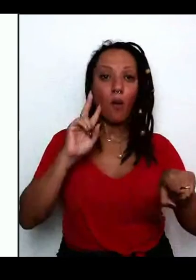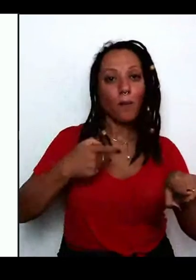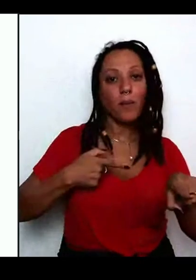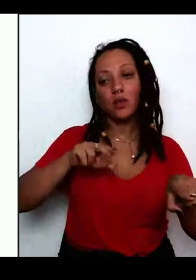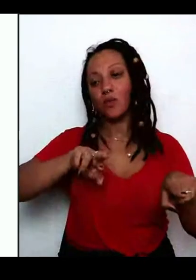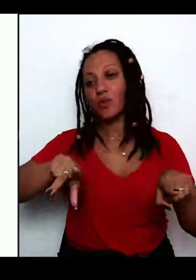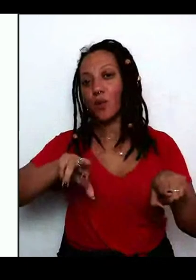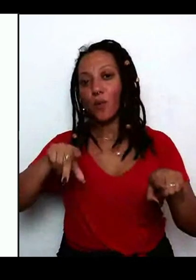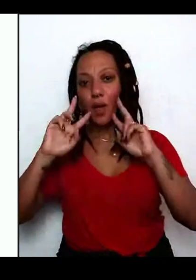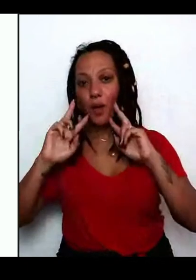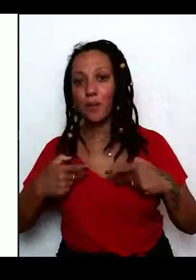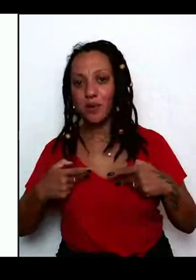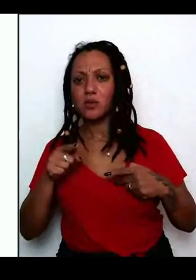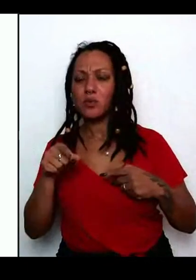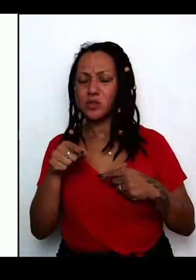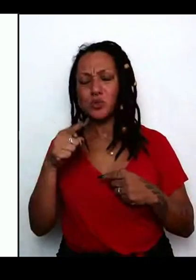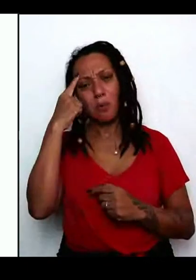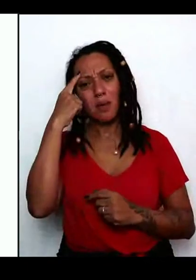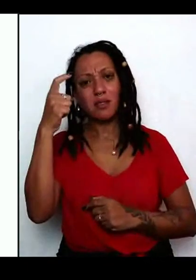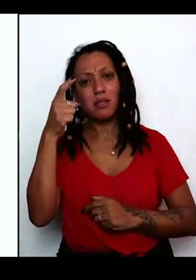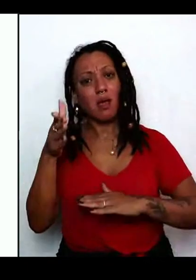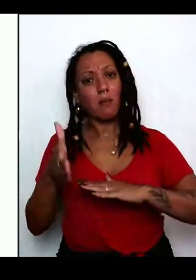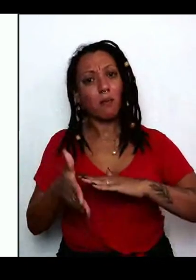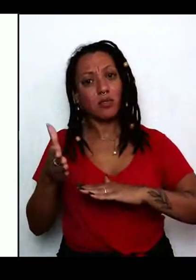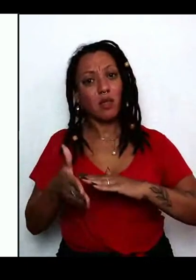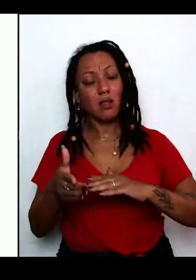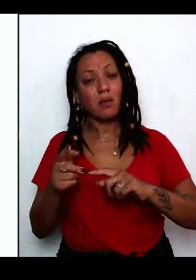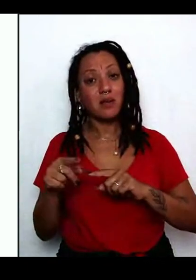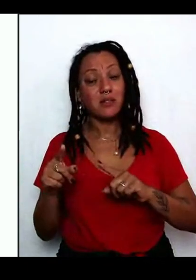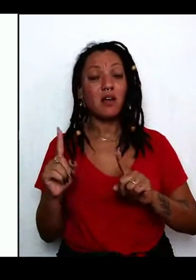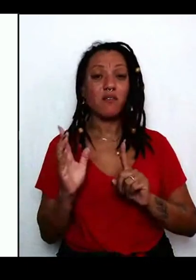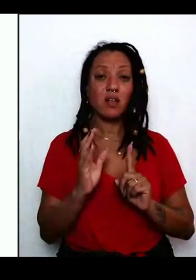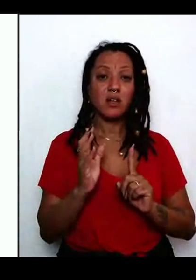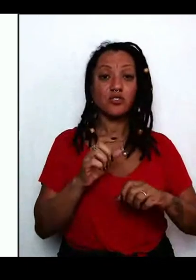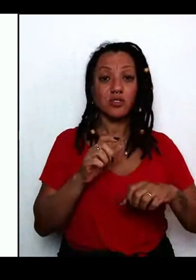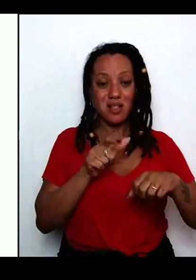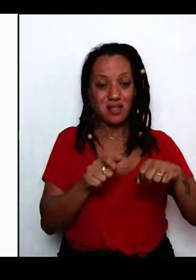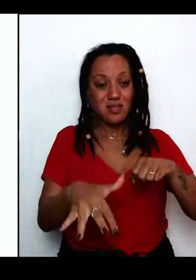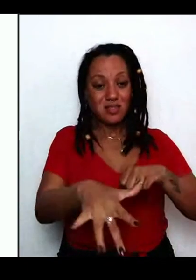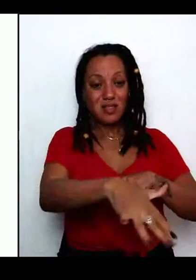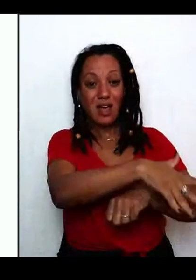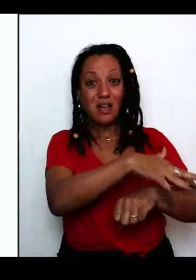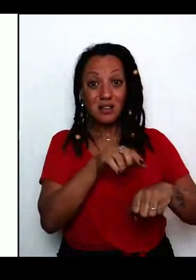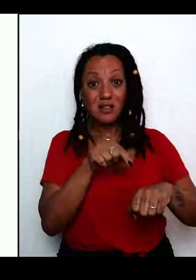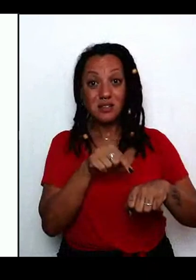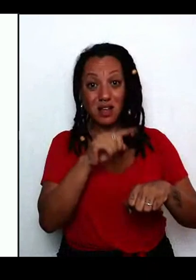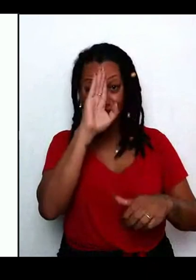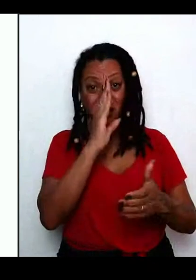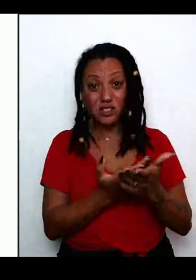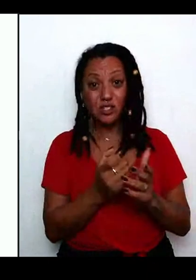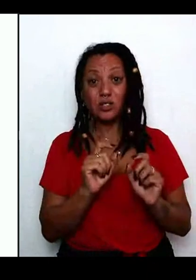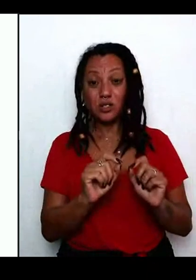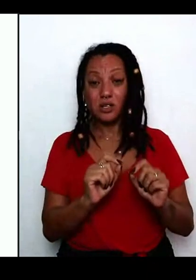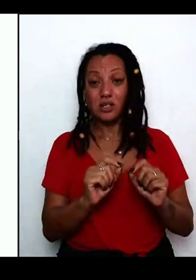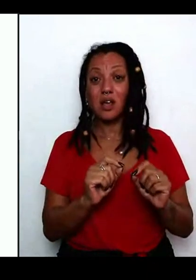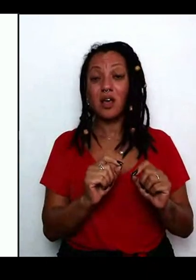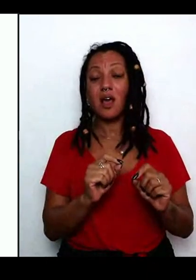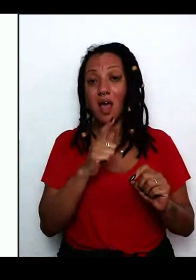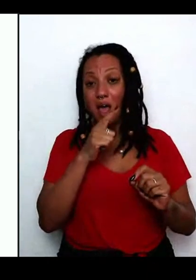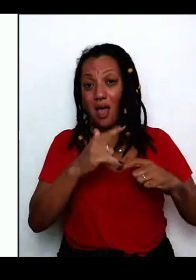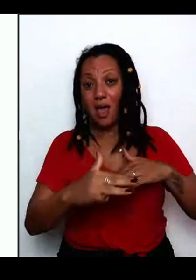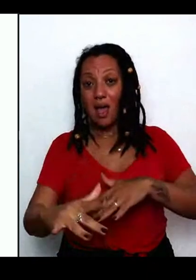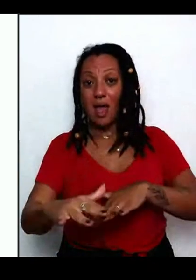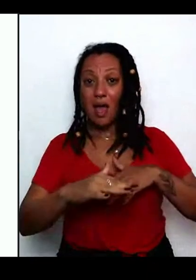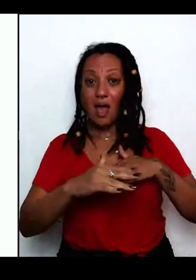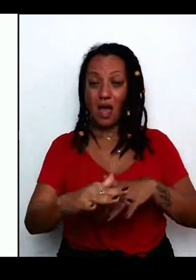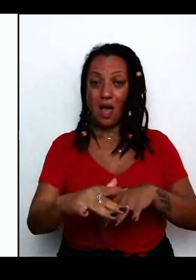conceived as singular entities that are divided both from water and from each other the concept of the island is indeed